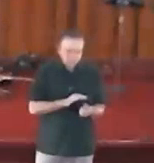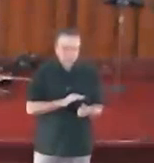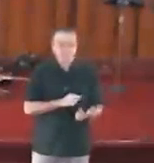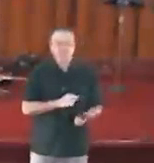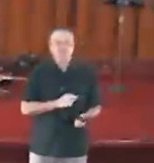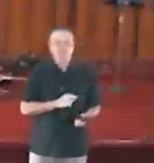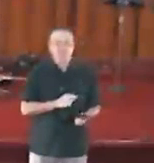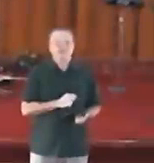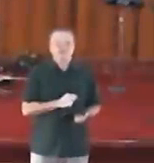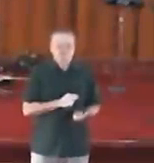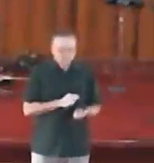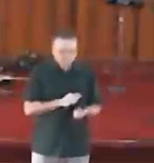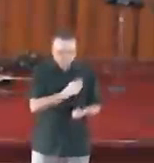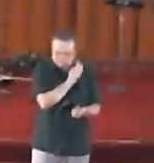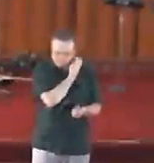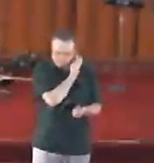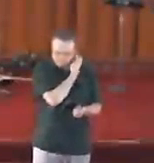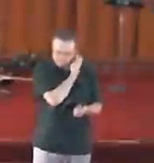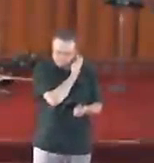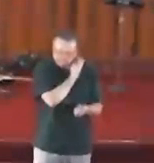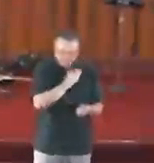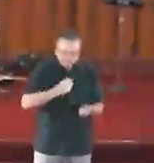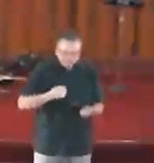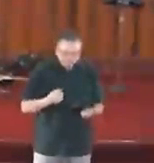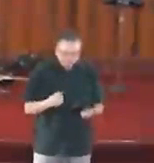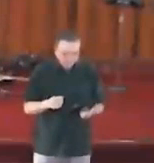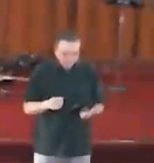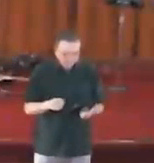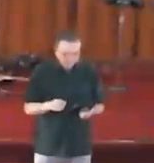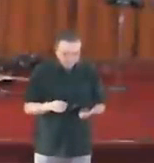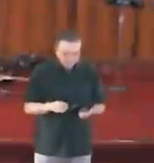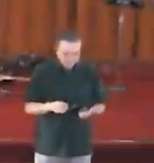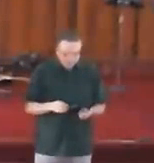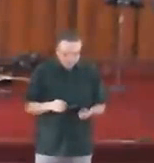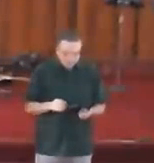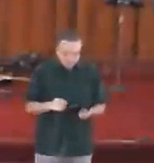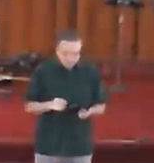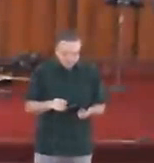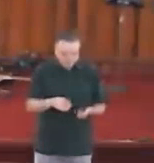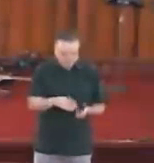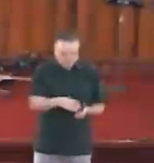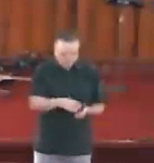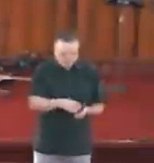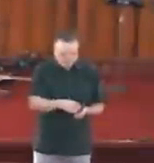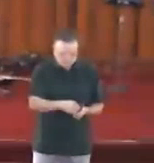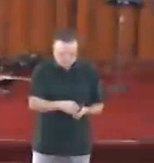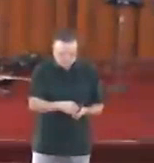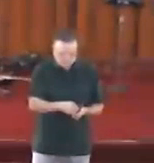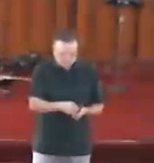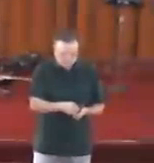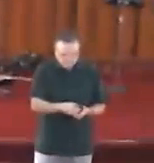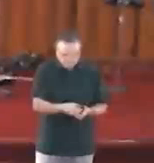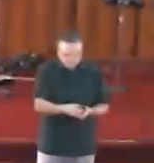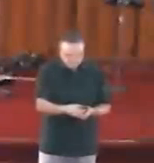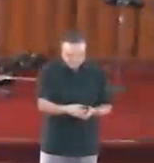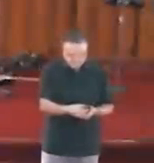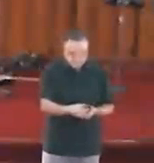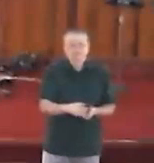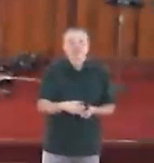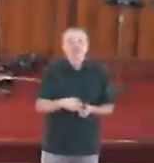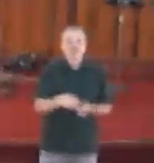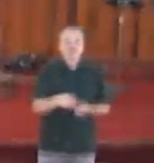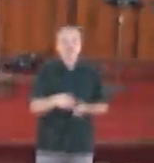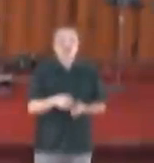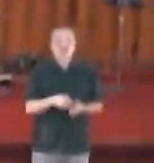a Dios. I will not venture to speak of anything except what Christ has accomplished through me in leading the Gentiles